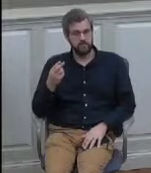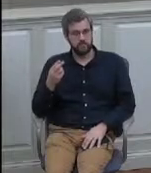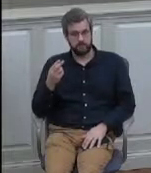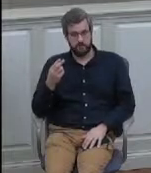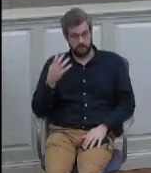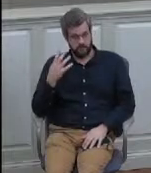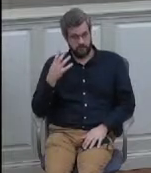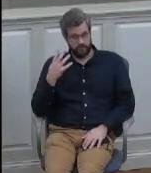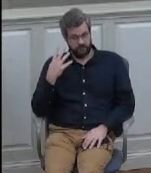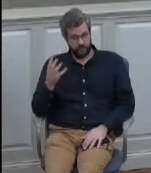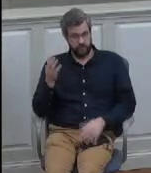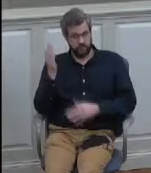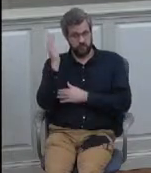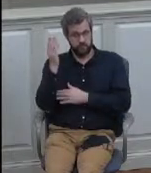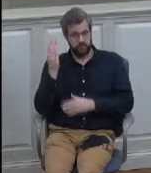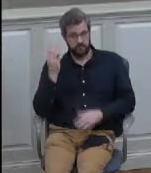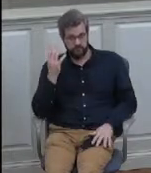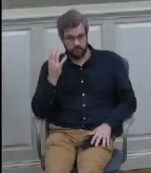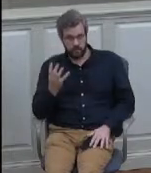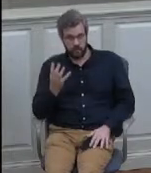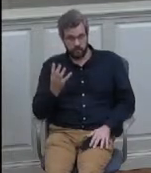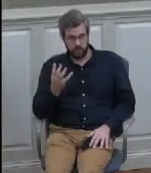four presentations?